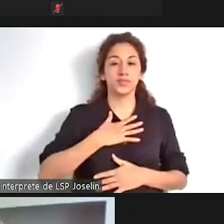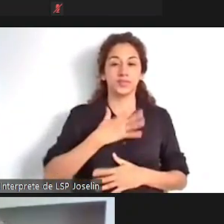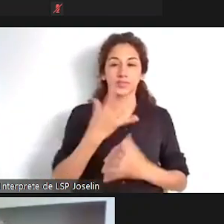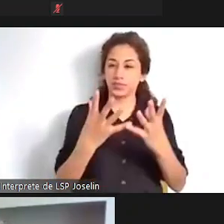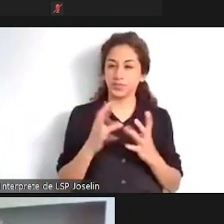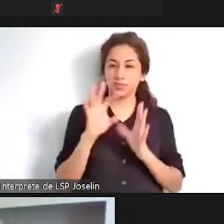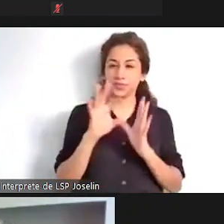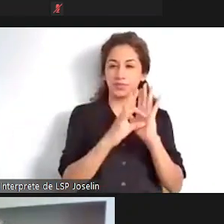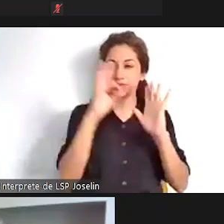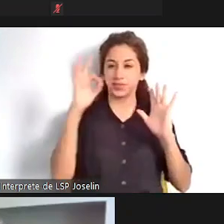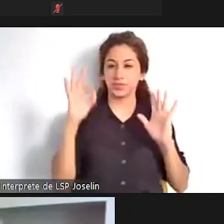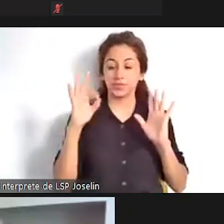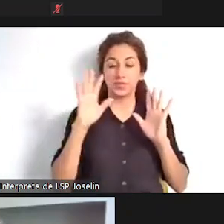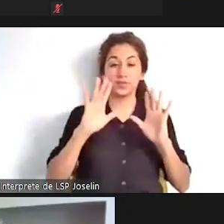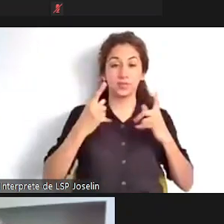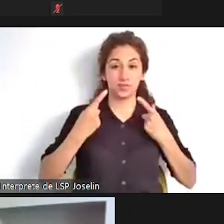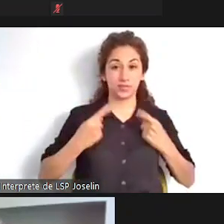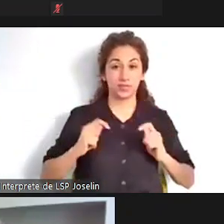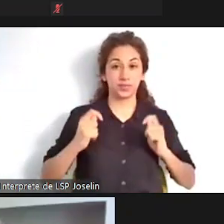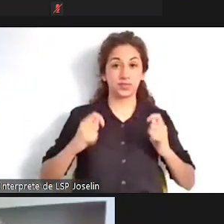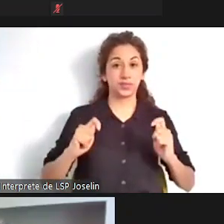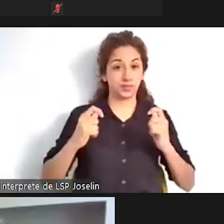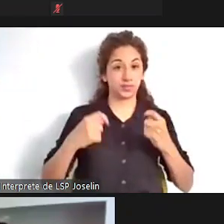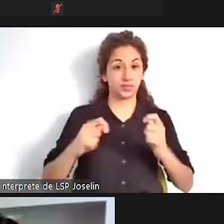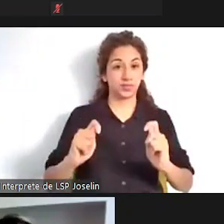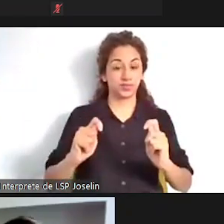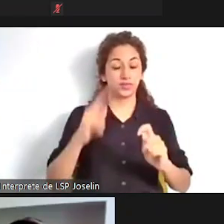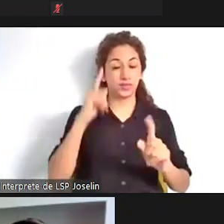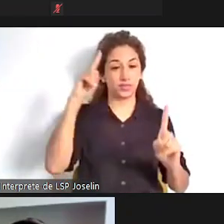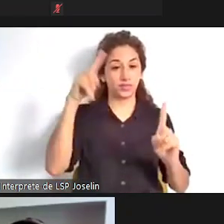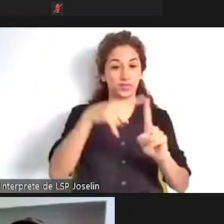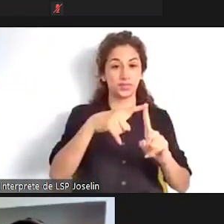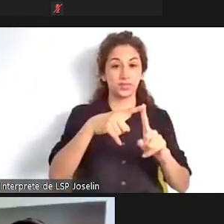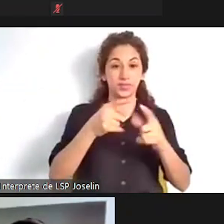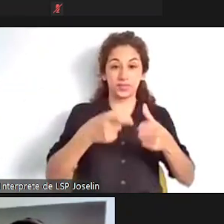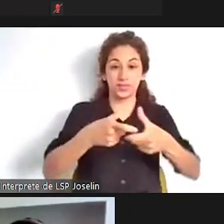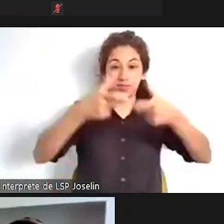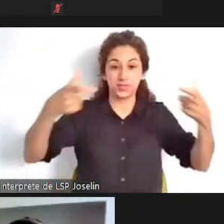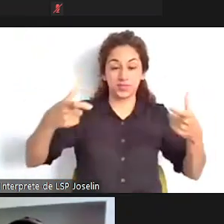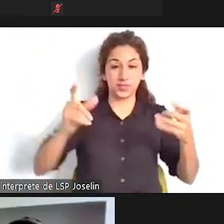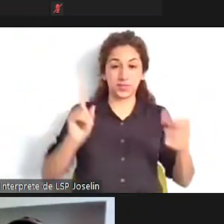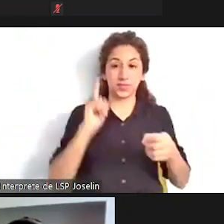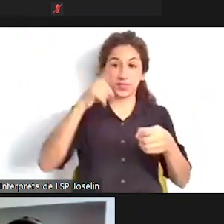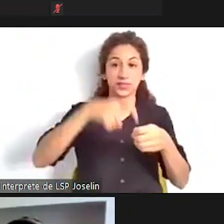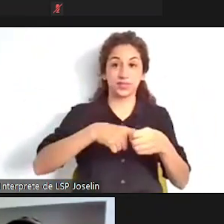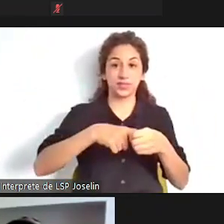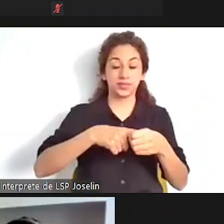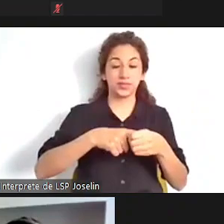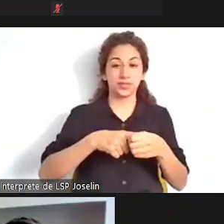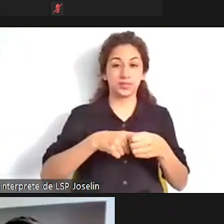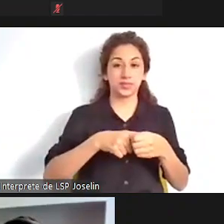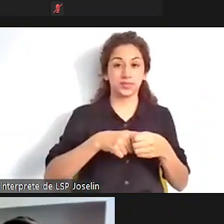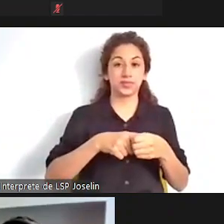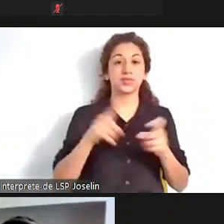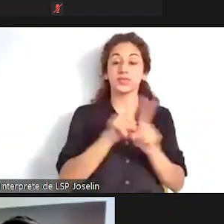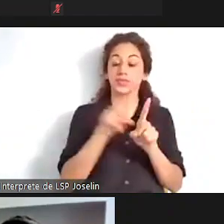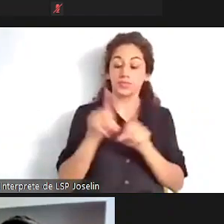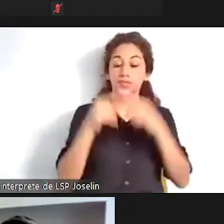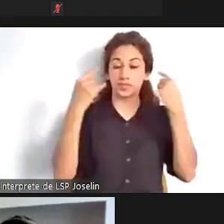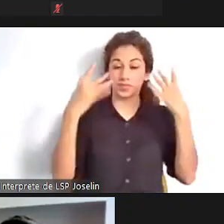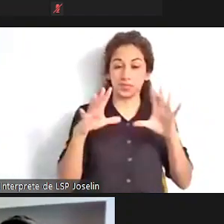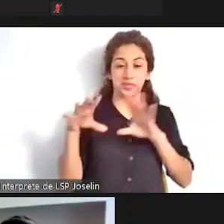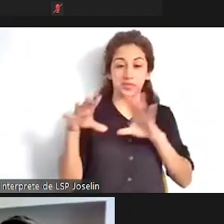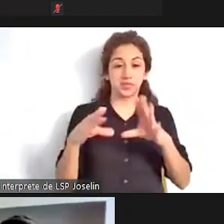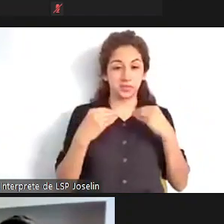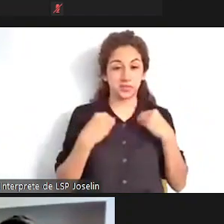and i wanted to highlight the efforts made to achieve why participation that has